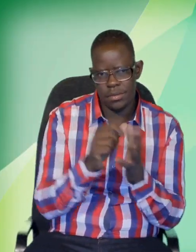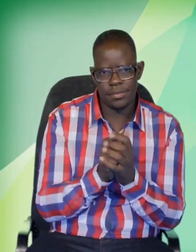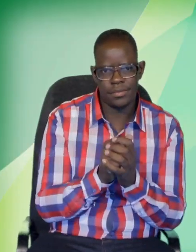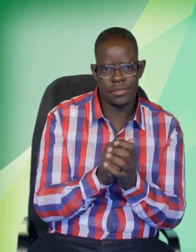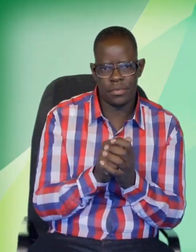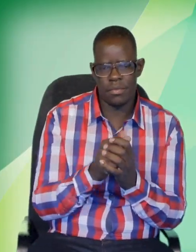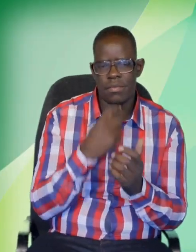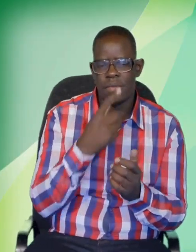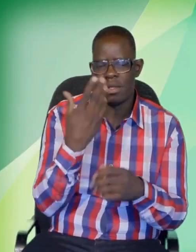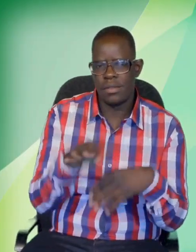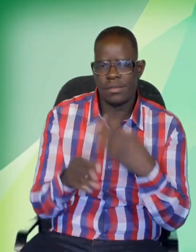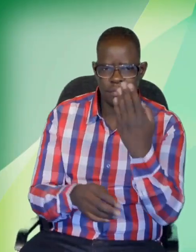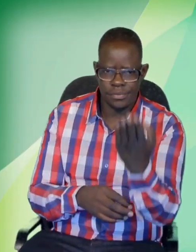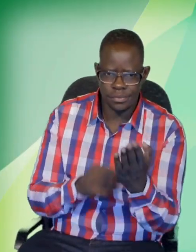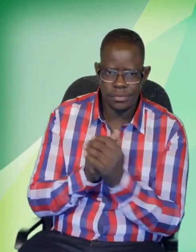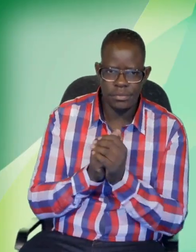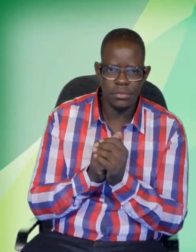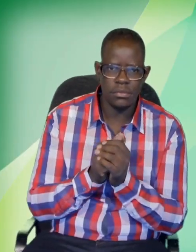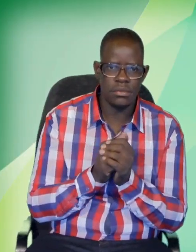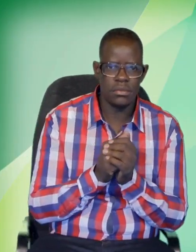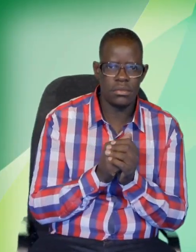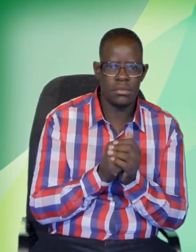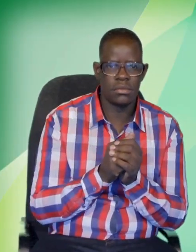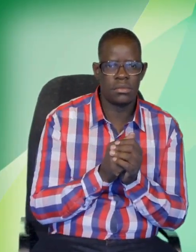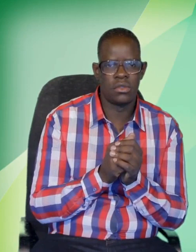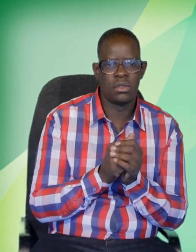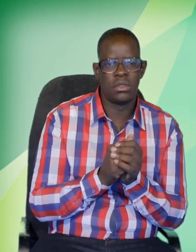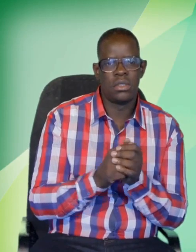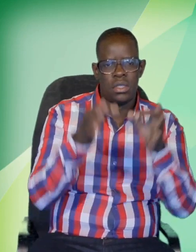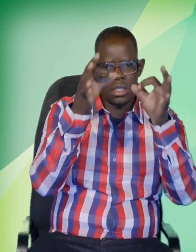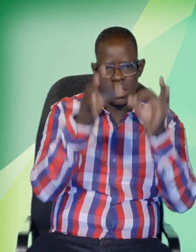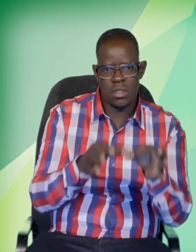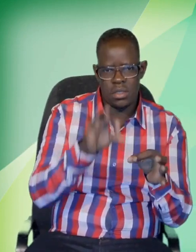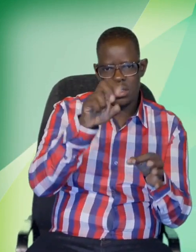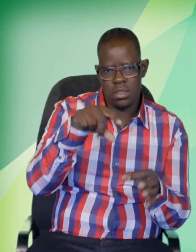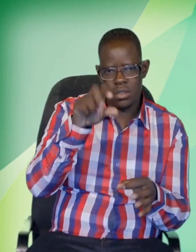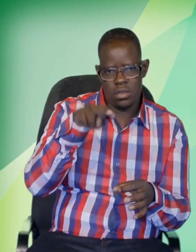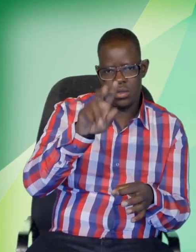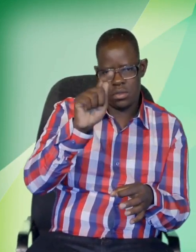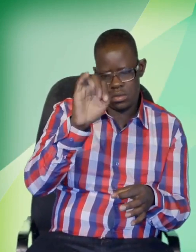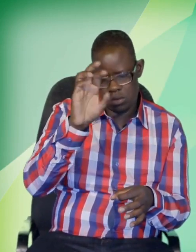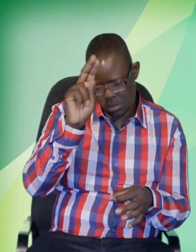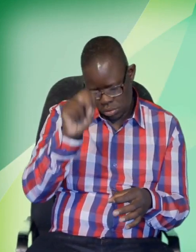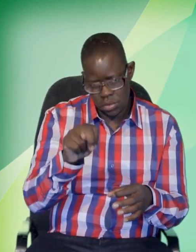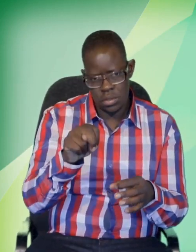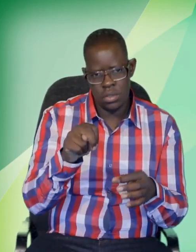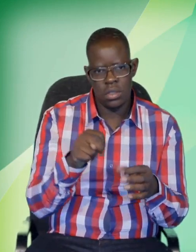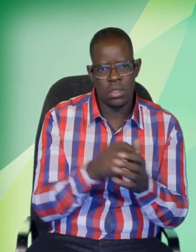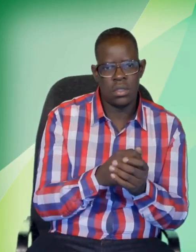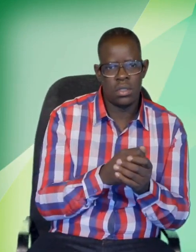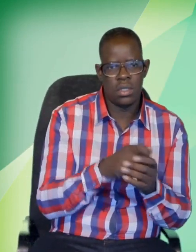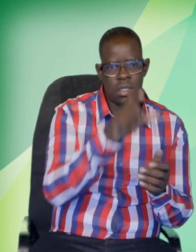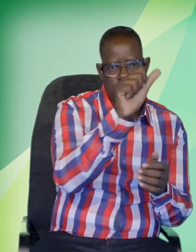I think you said it all. Cause it says that accounting equation is assets equals